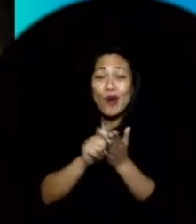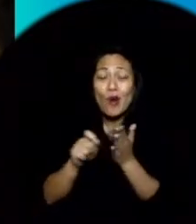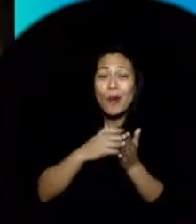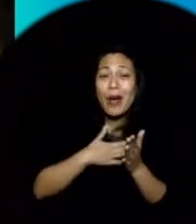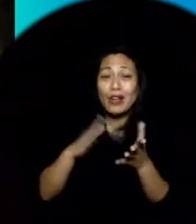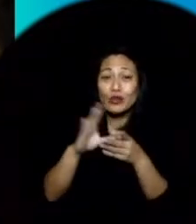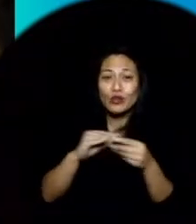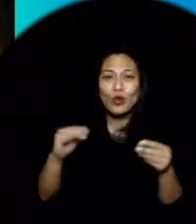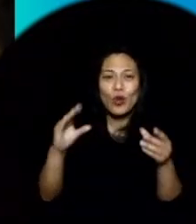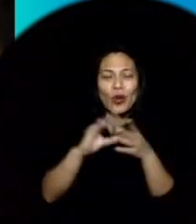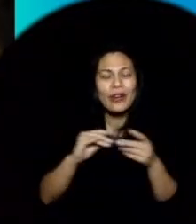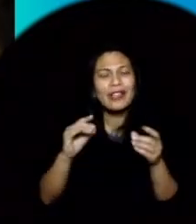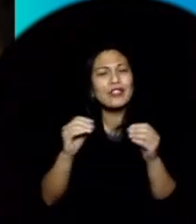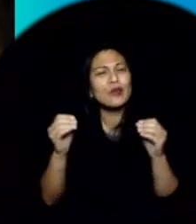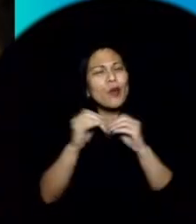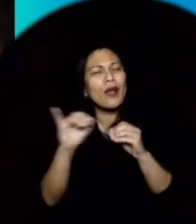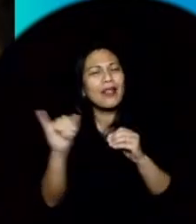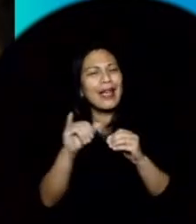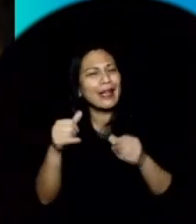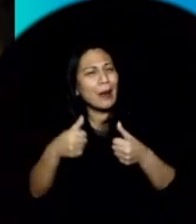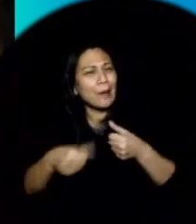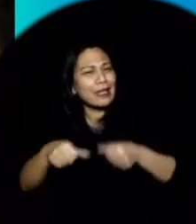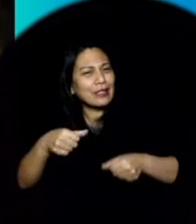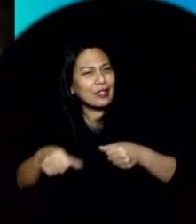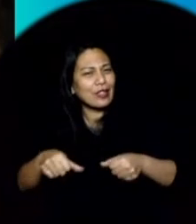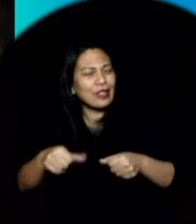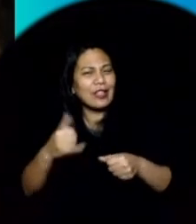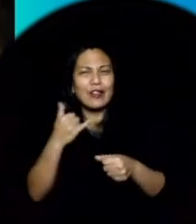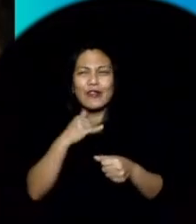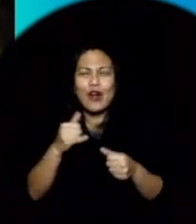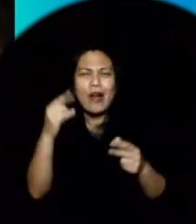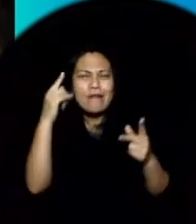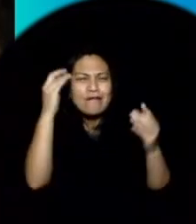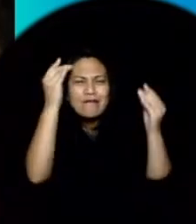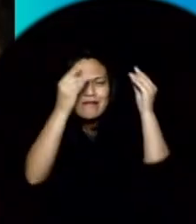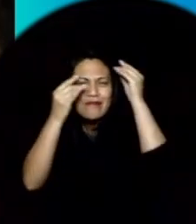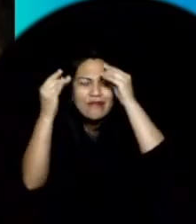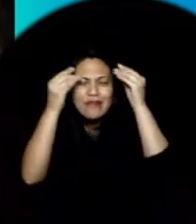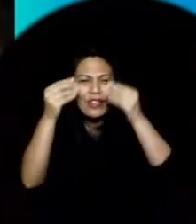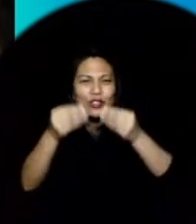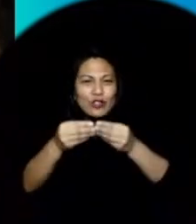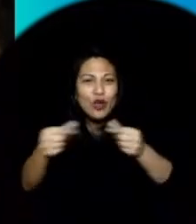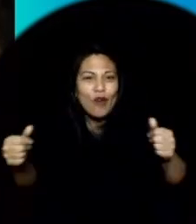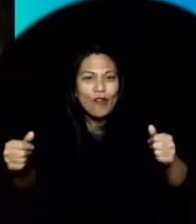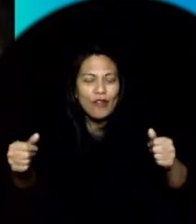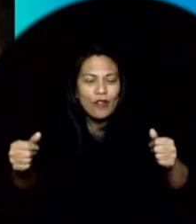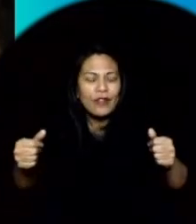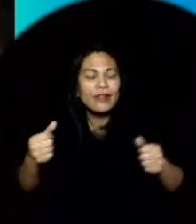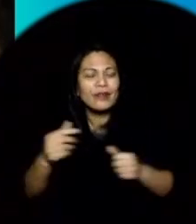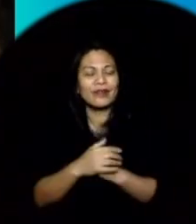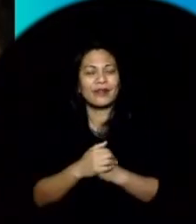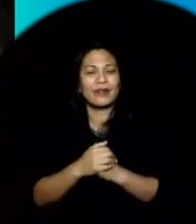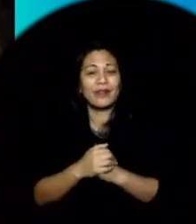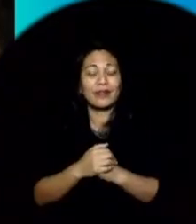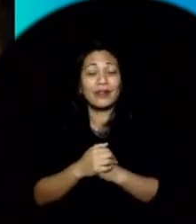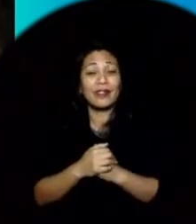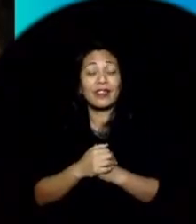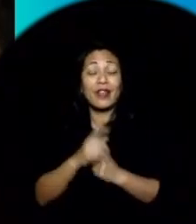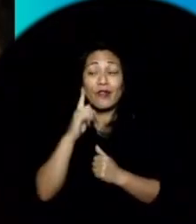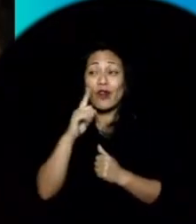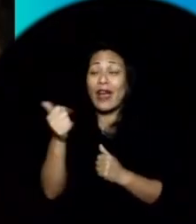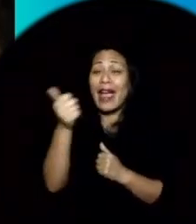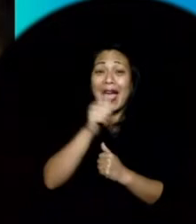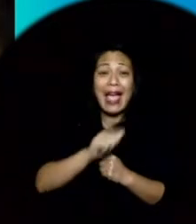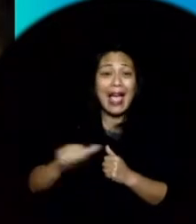Mysteries and Body Swap, I created more of a puzzle to be solved by the main character and the reader. In